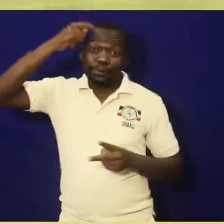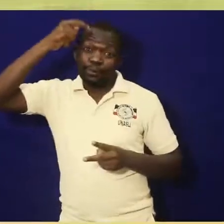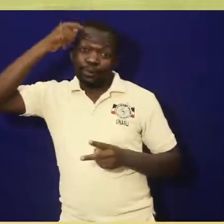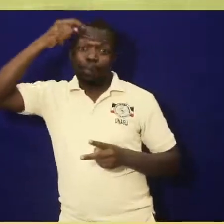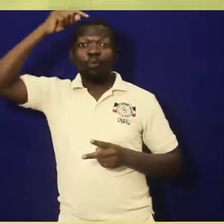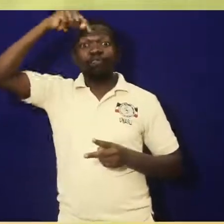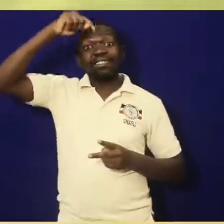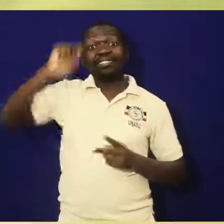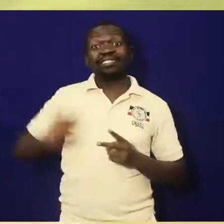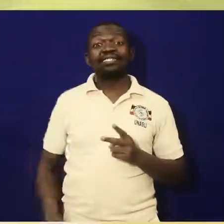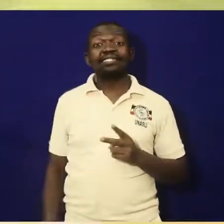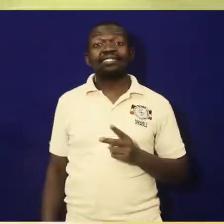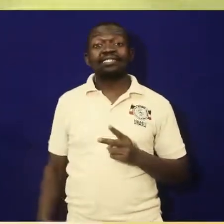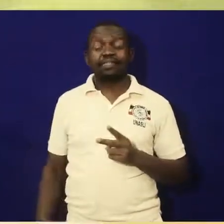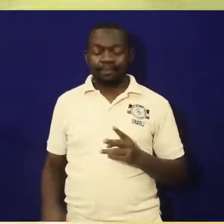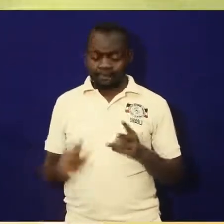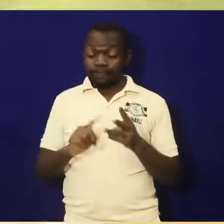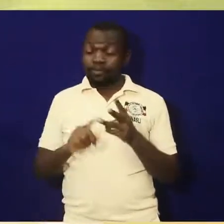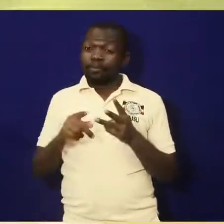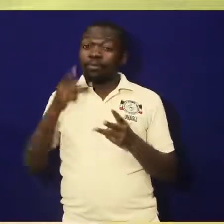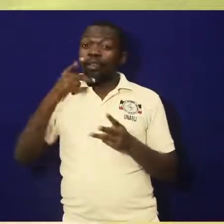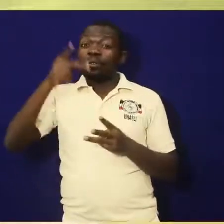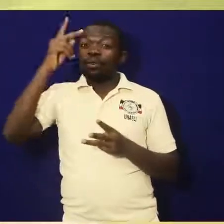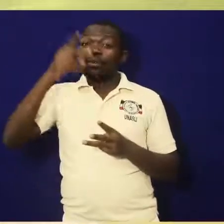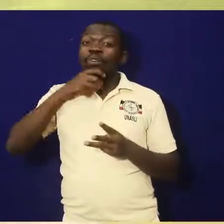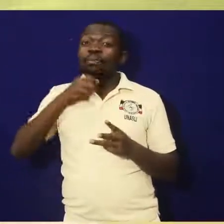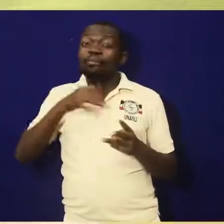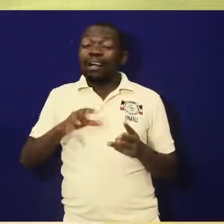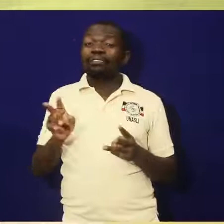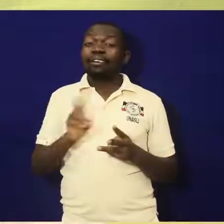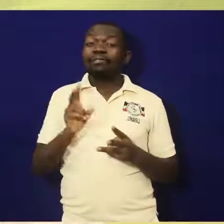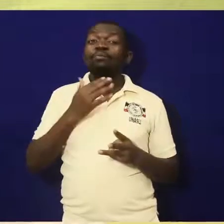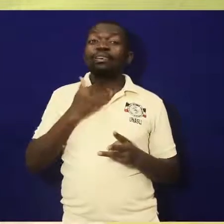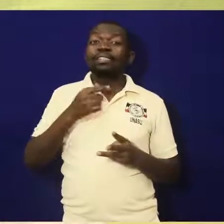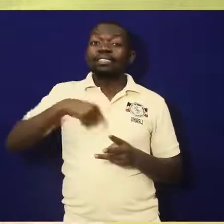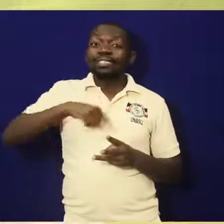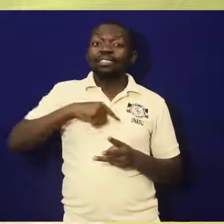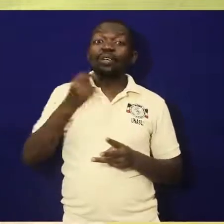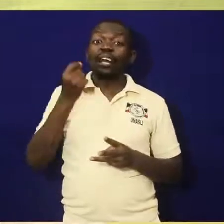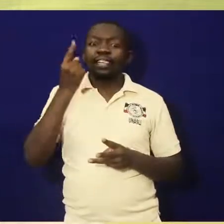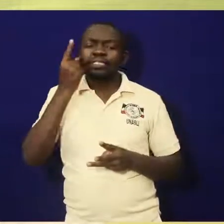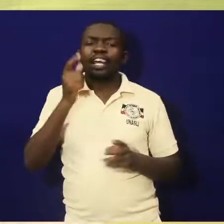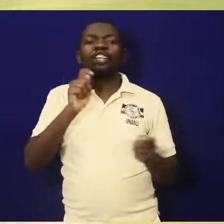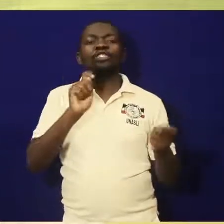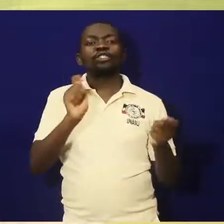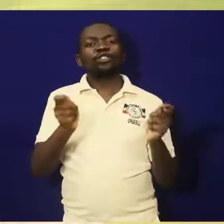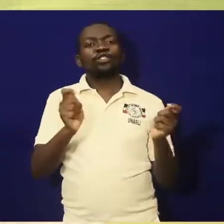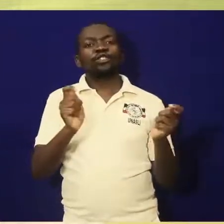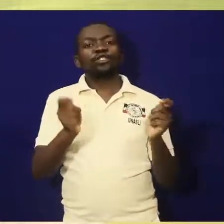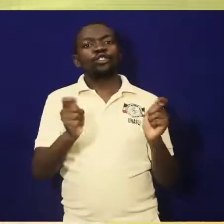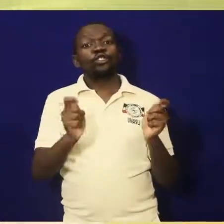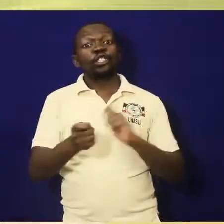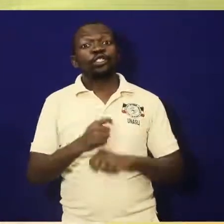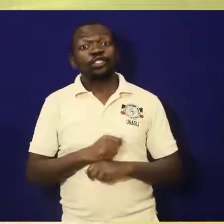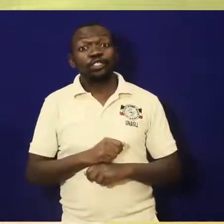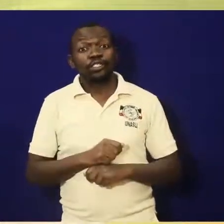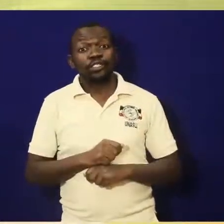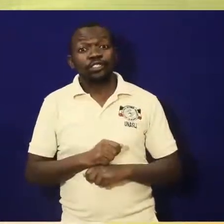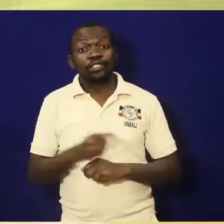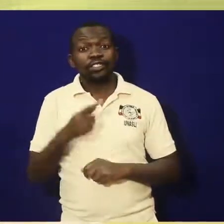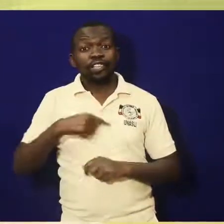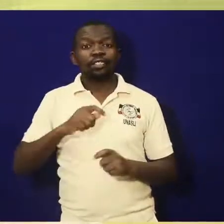Grandpa also wanted us to understand change and become